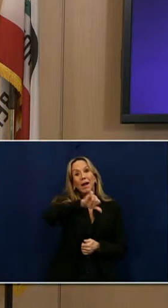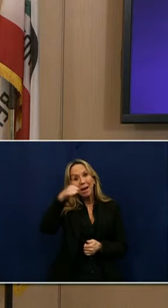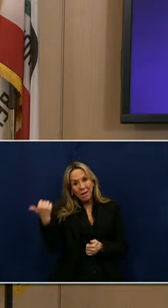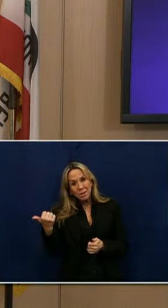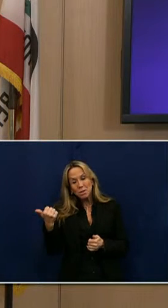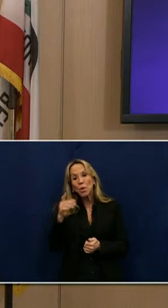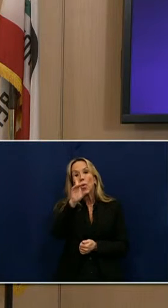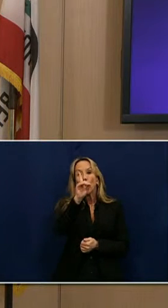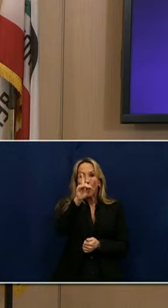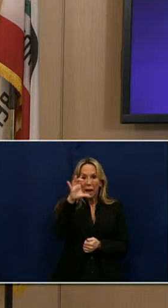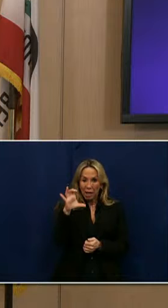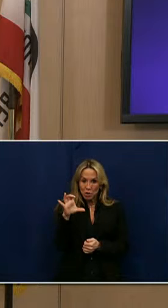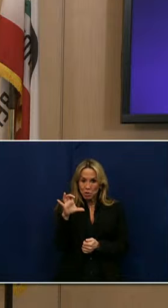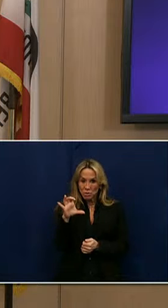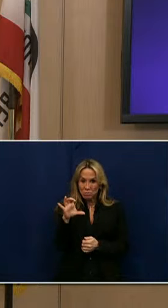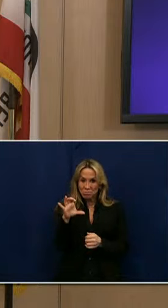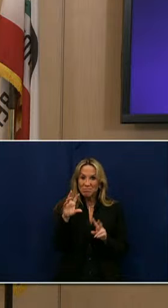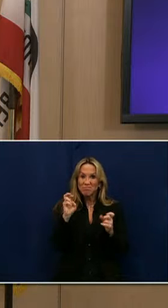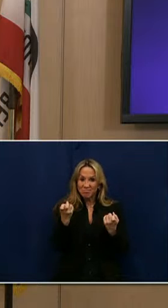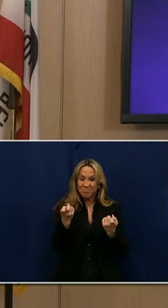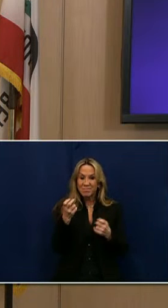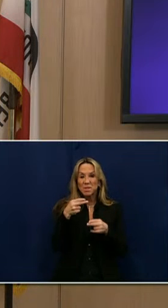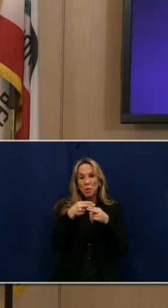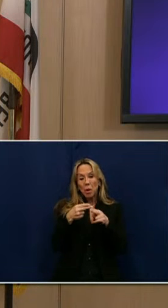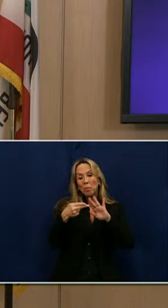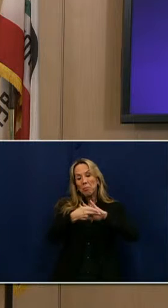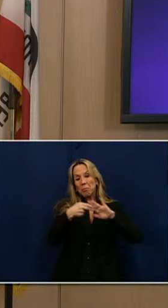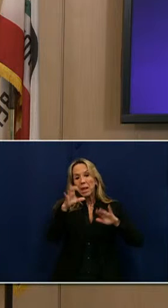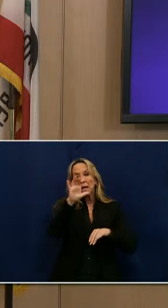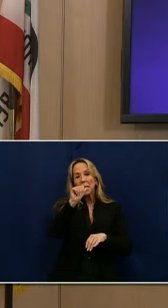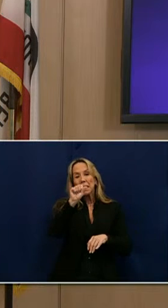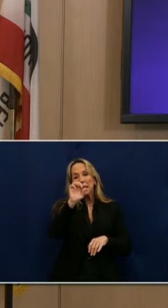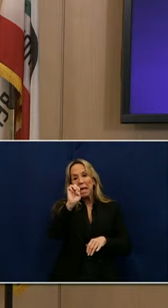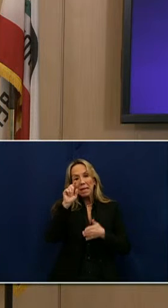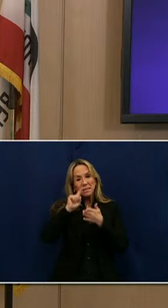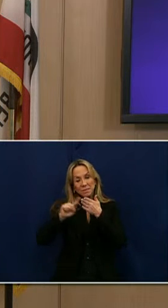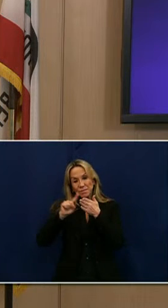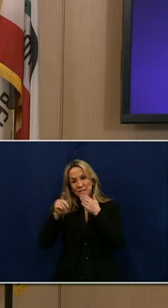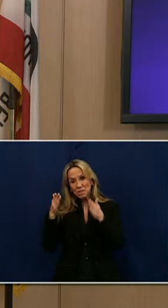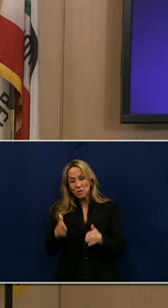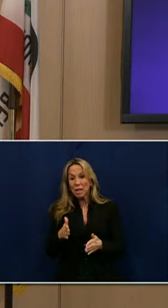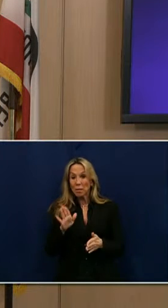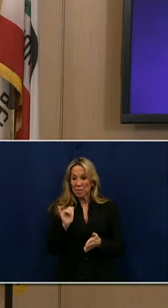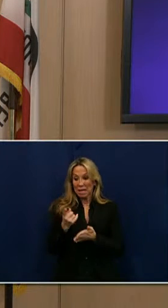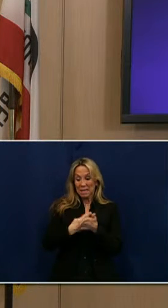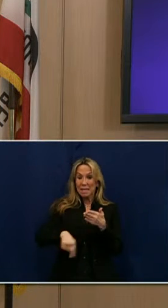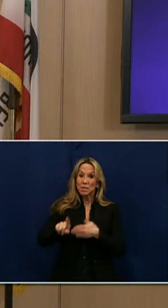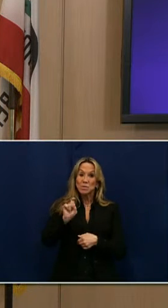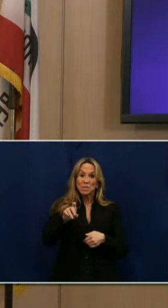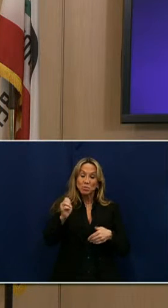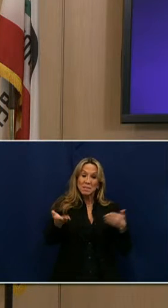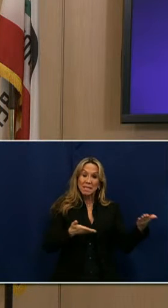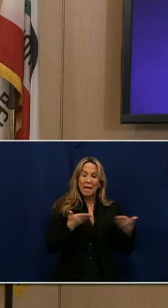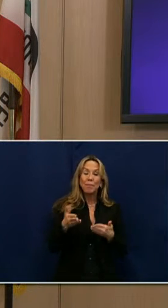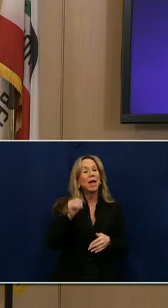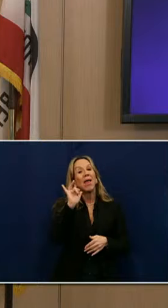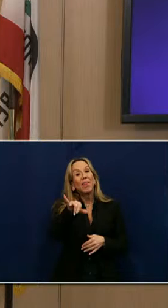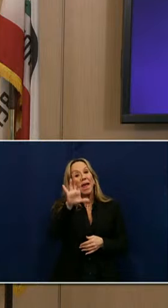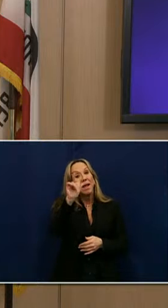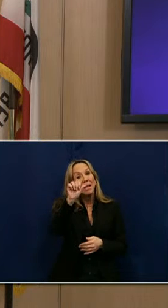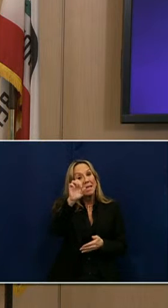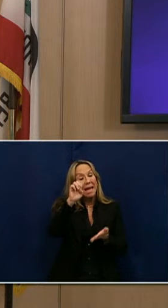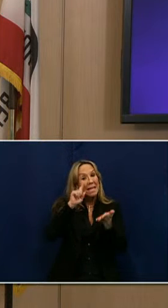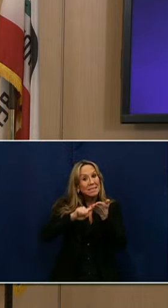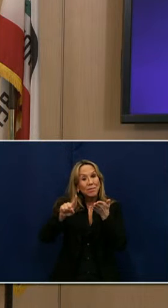100 case investigators, and we should have those on, I believe, by next week. But the case investigation can be